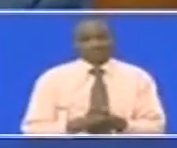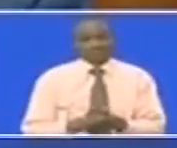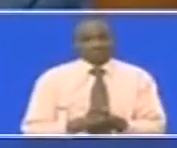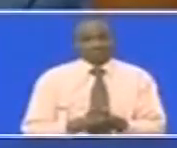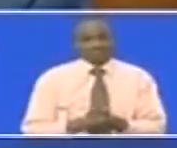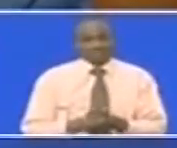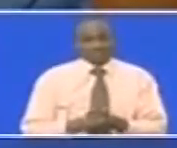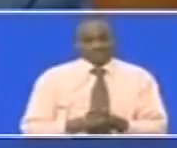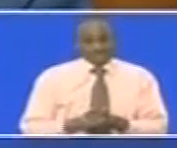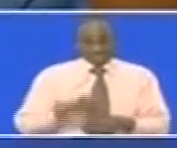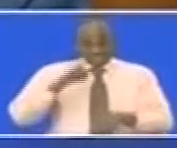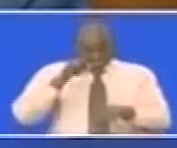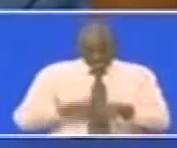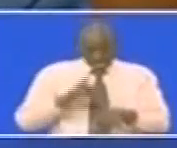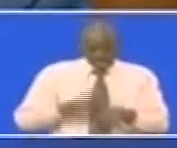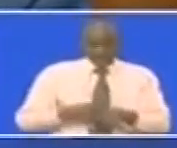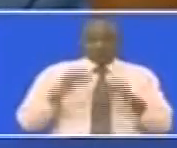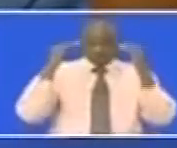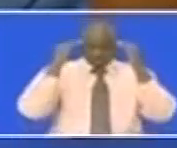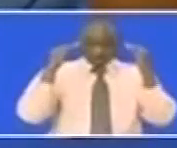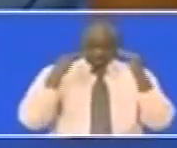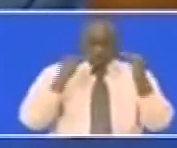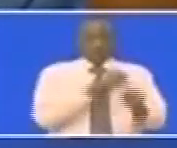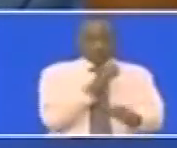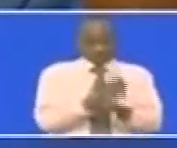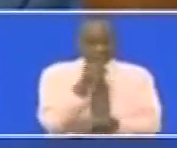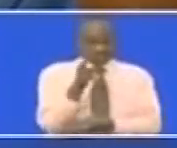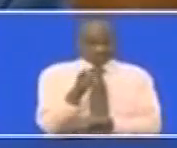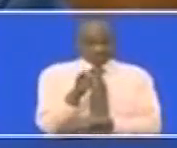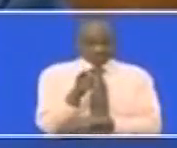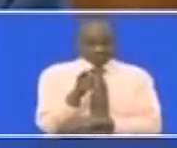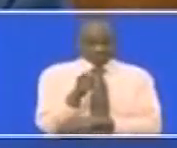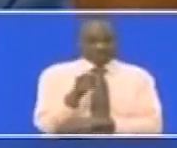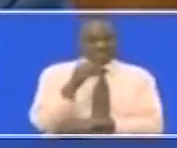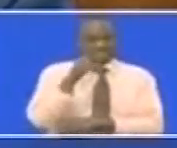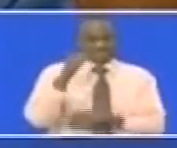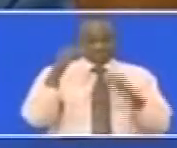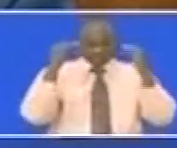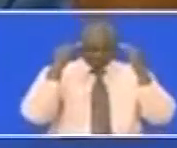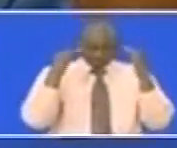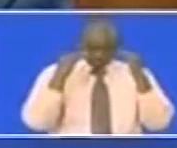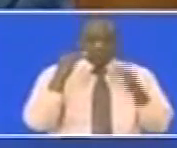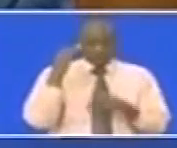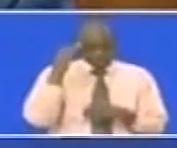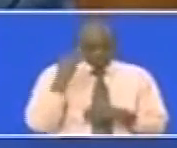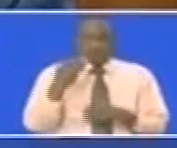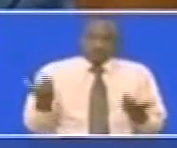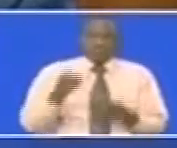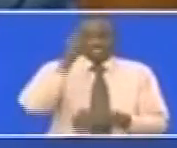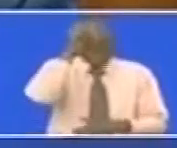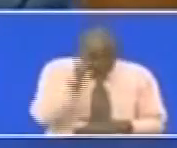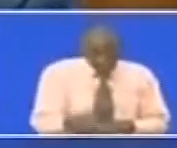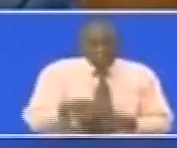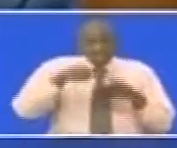in the exercise of judicial authority, the judiciary, that is the judges of